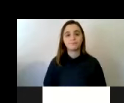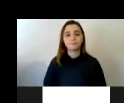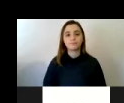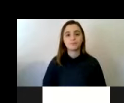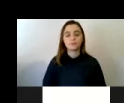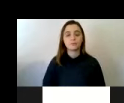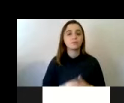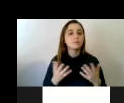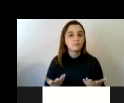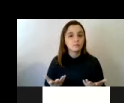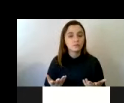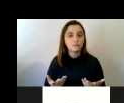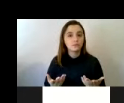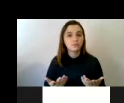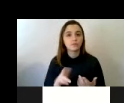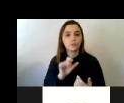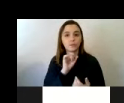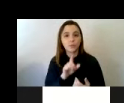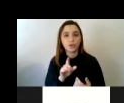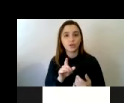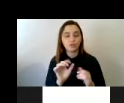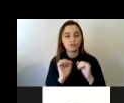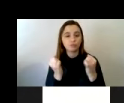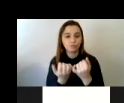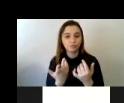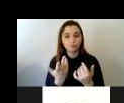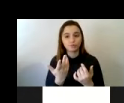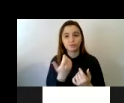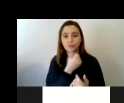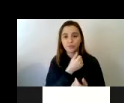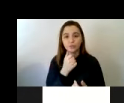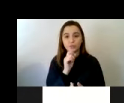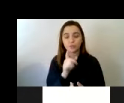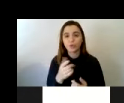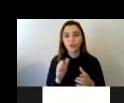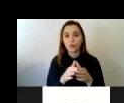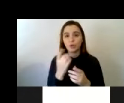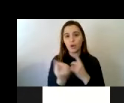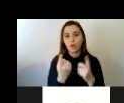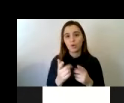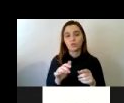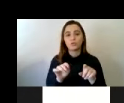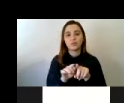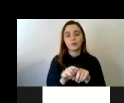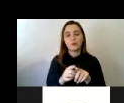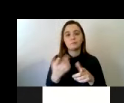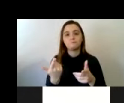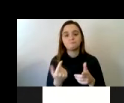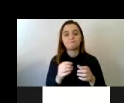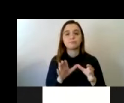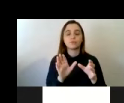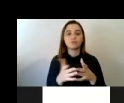So due to these social factors, some groups may be underrepresented in higher